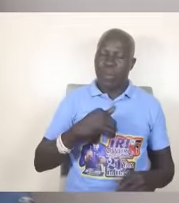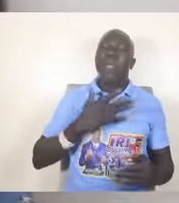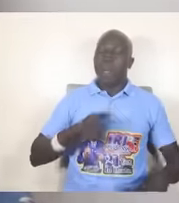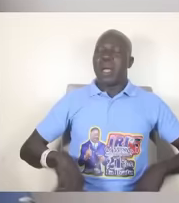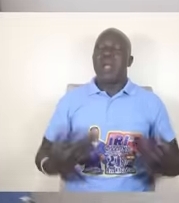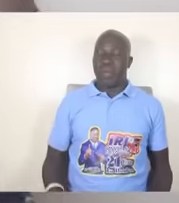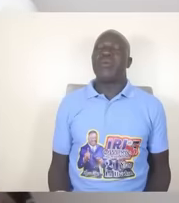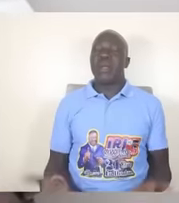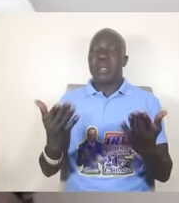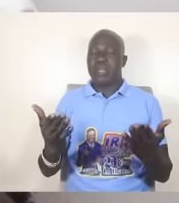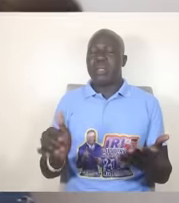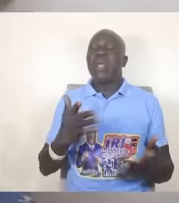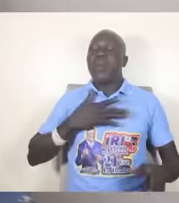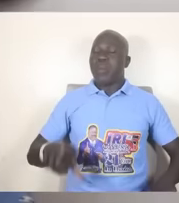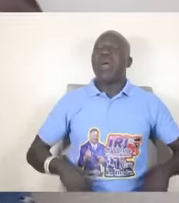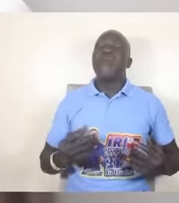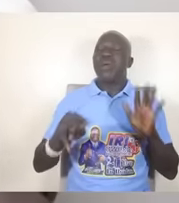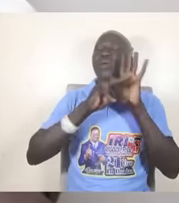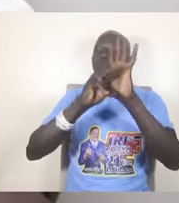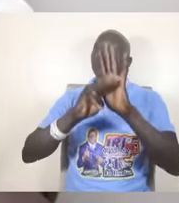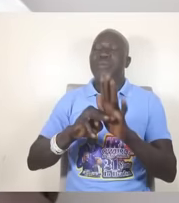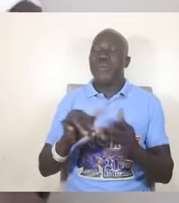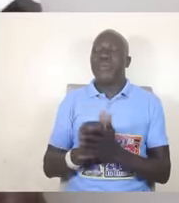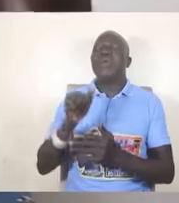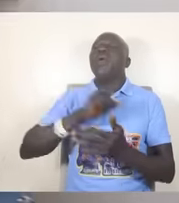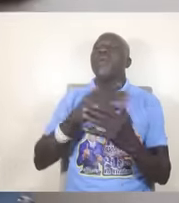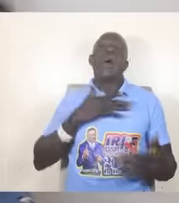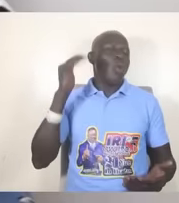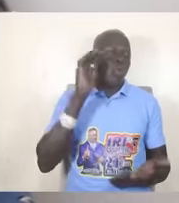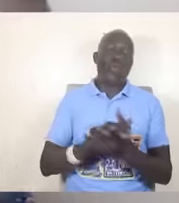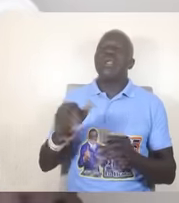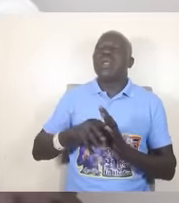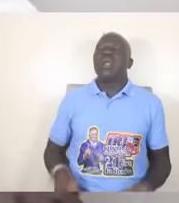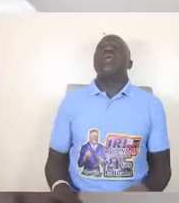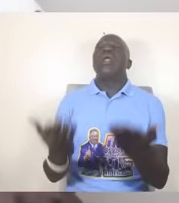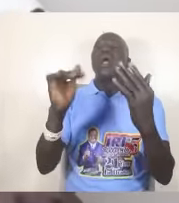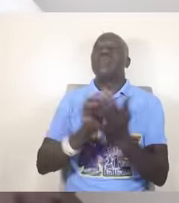the dead. Amen. Amen. Amen. Amen. Amen. Amen.